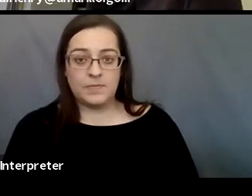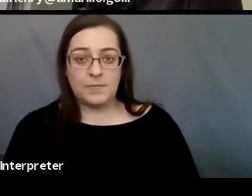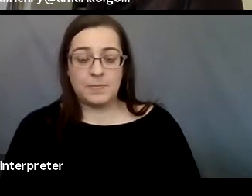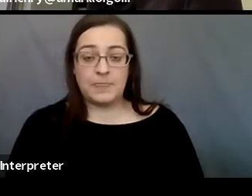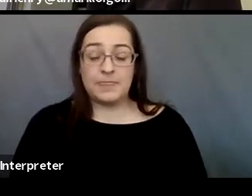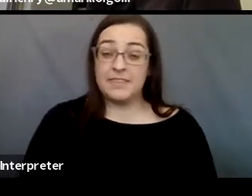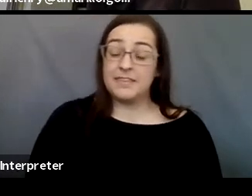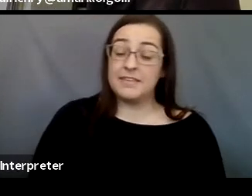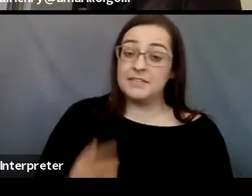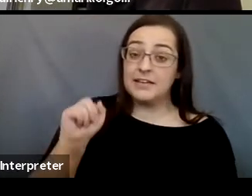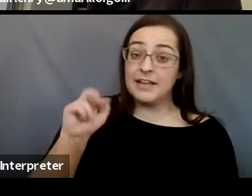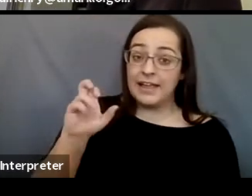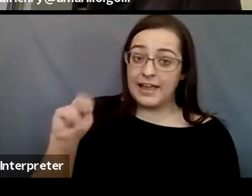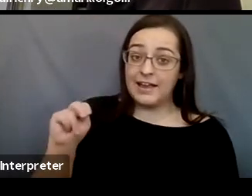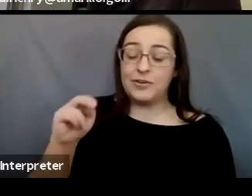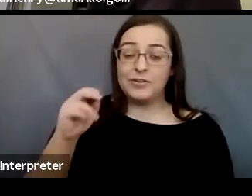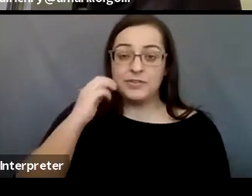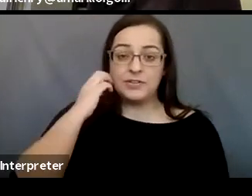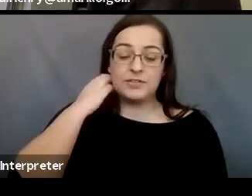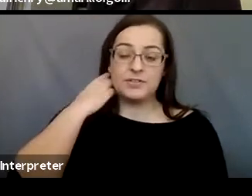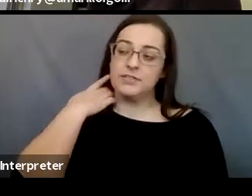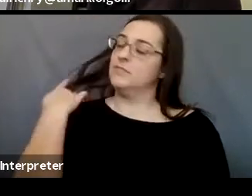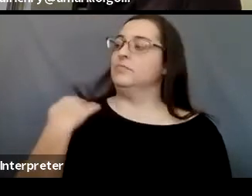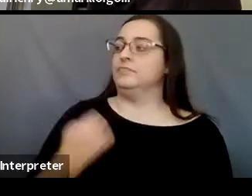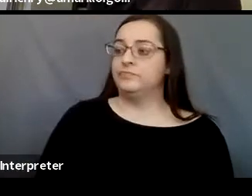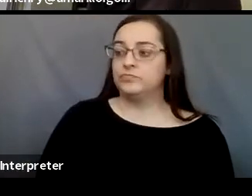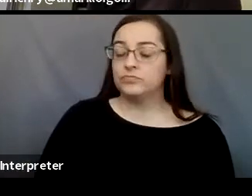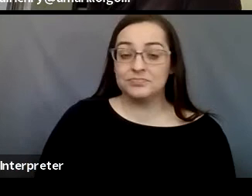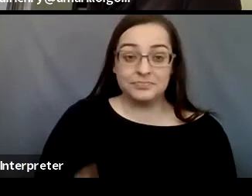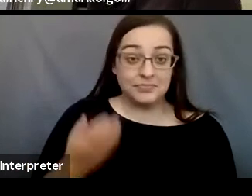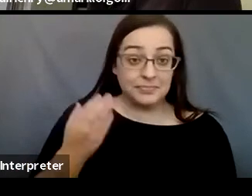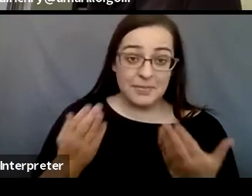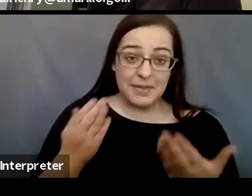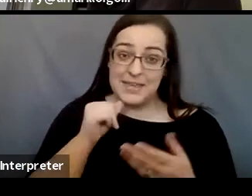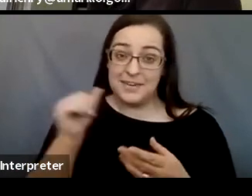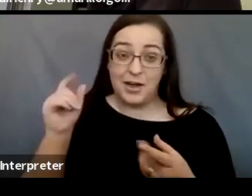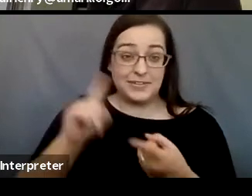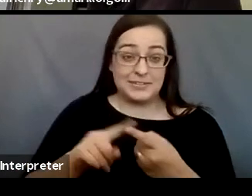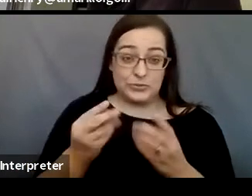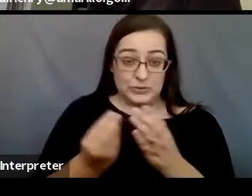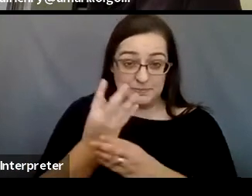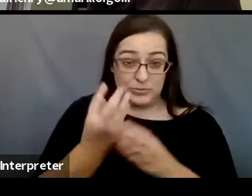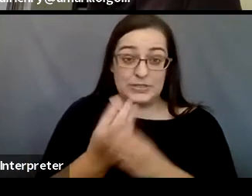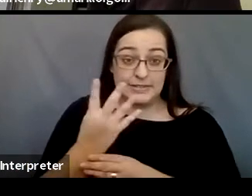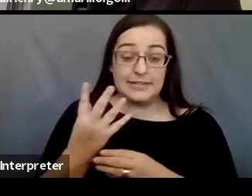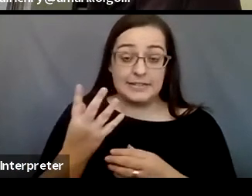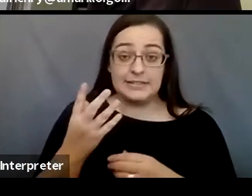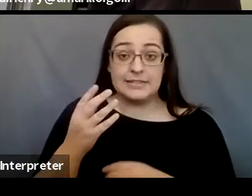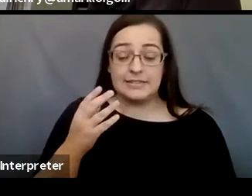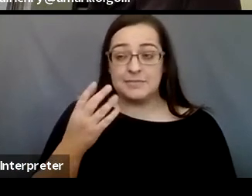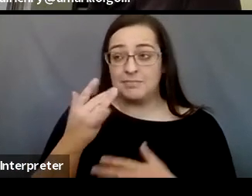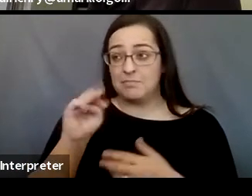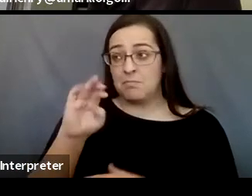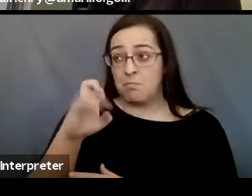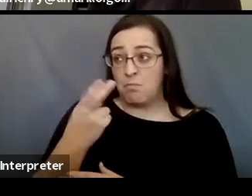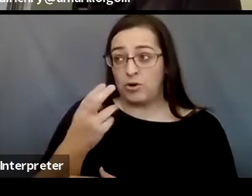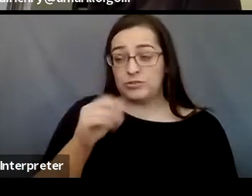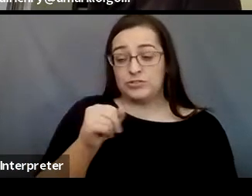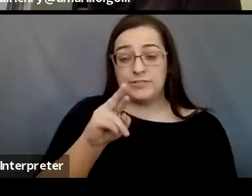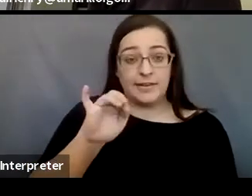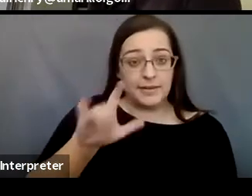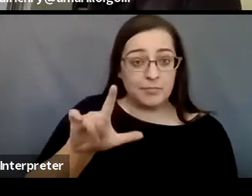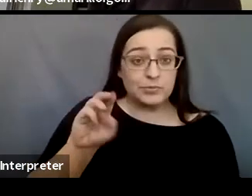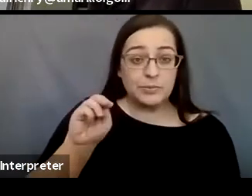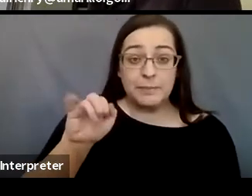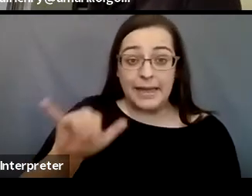I would say, Aaron, what we're hearing is that that may not be until the spring, literally March, April, even May, in